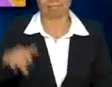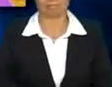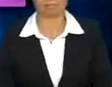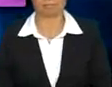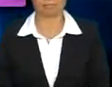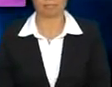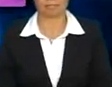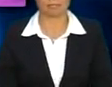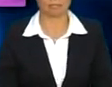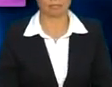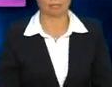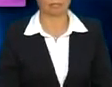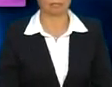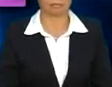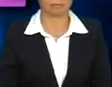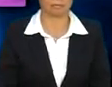Yes.